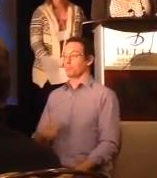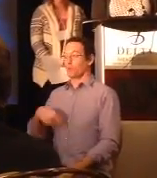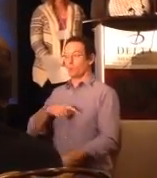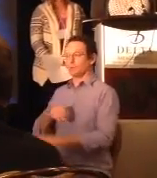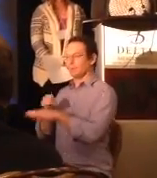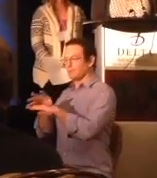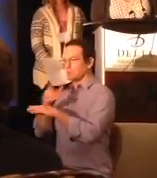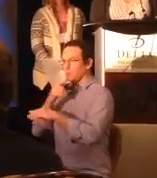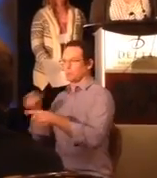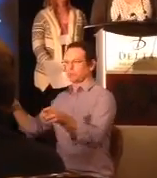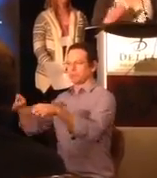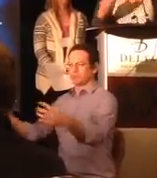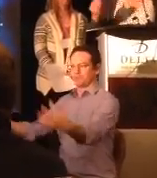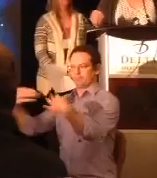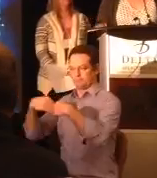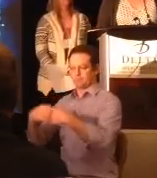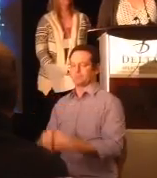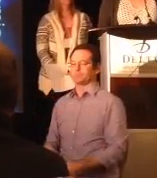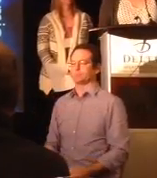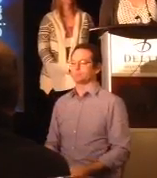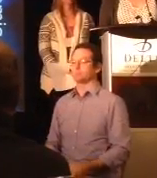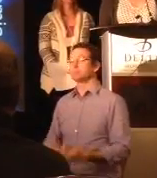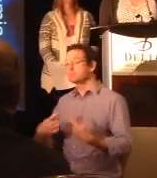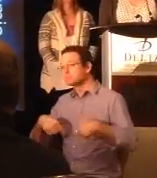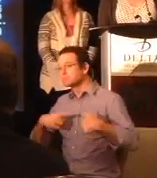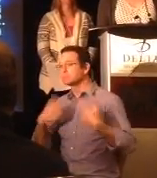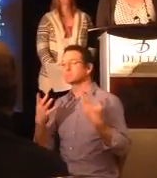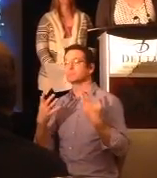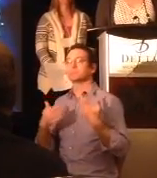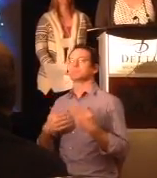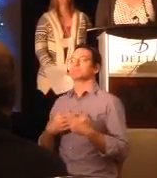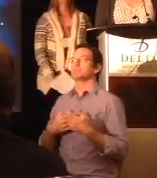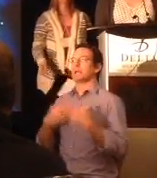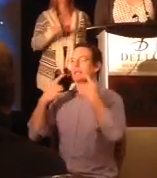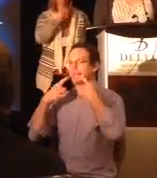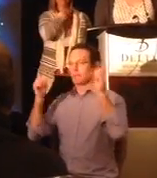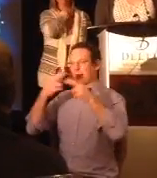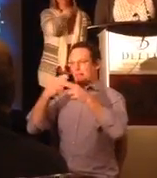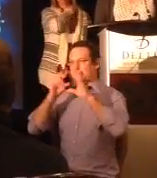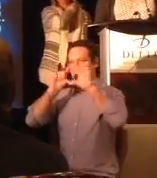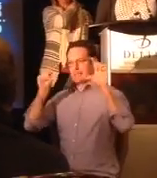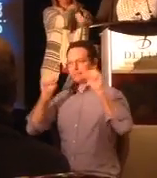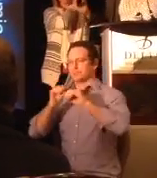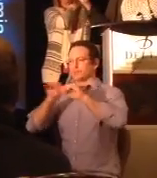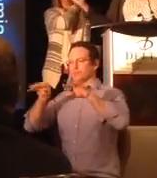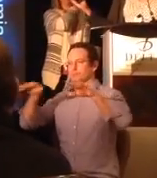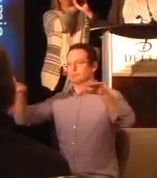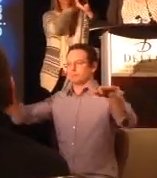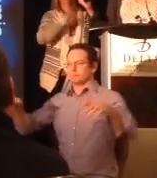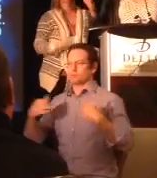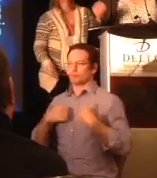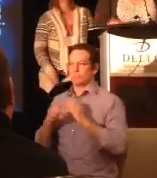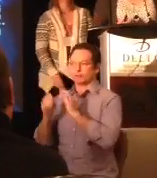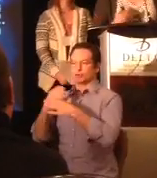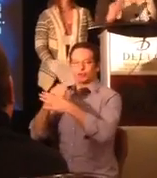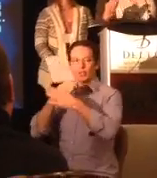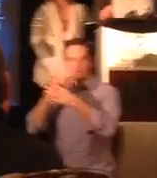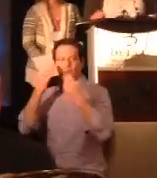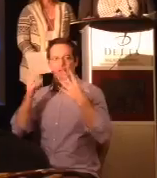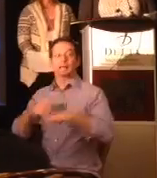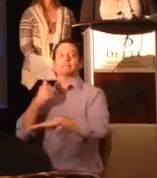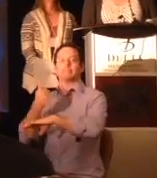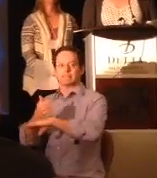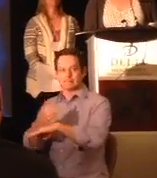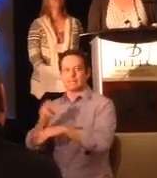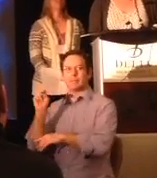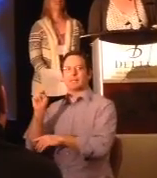symposium. Also, we've been trying to mount a lot of things on the name and share that way. So within our school board, we've tried to have